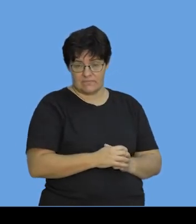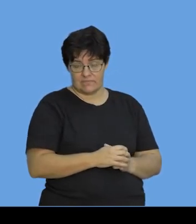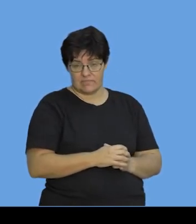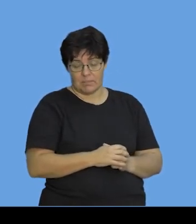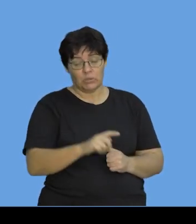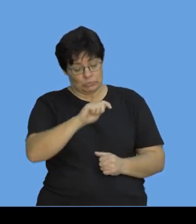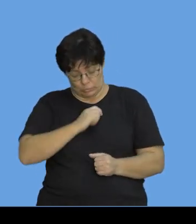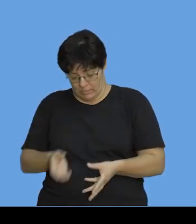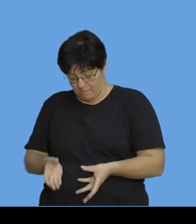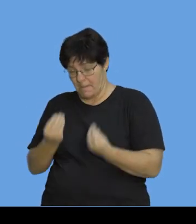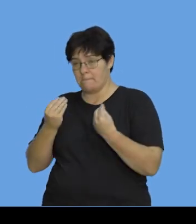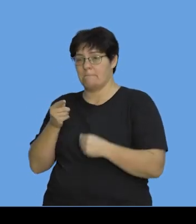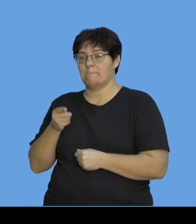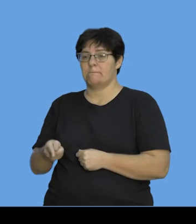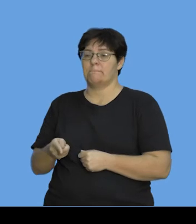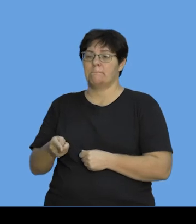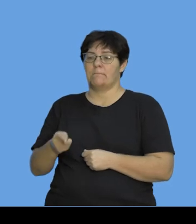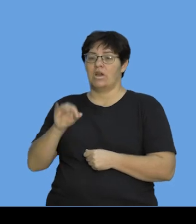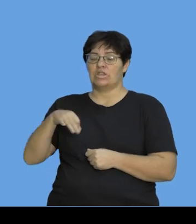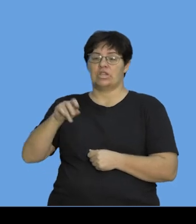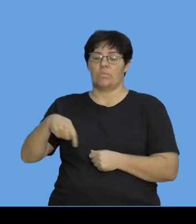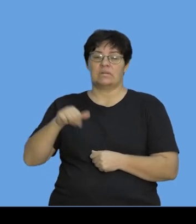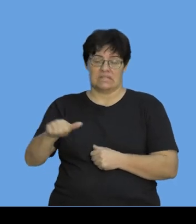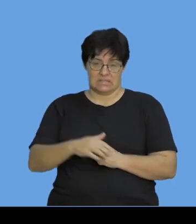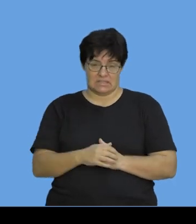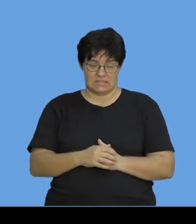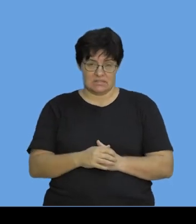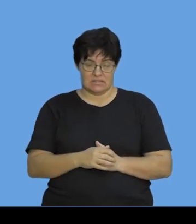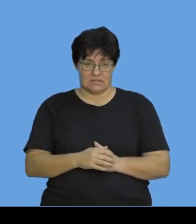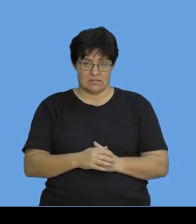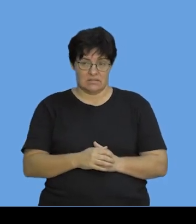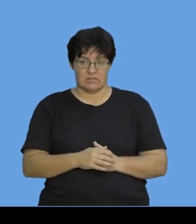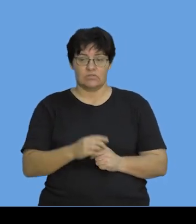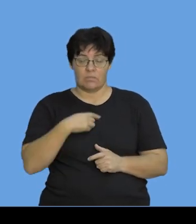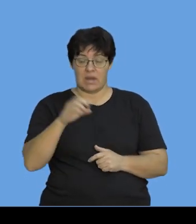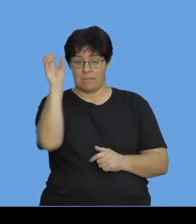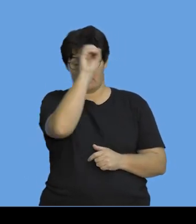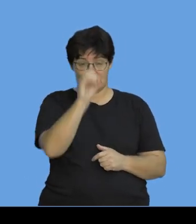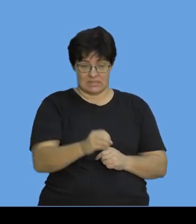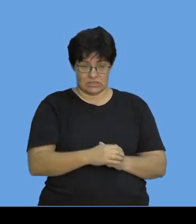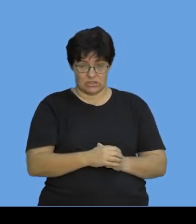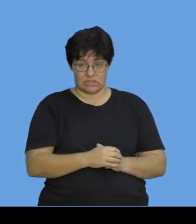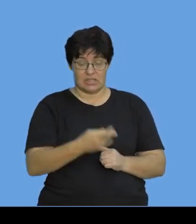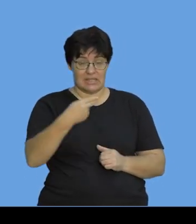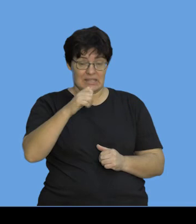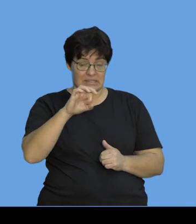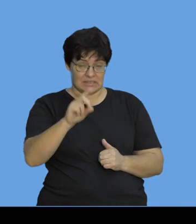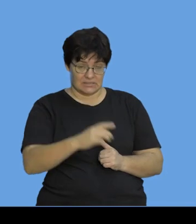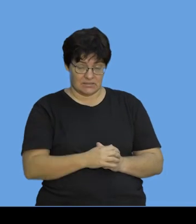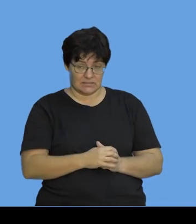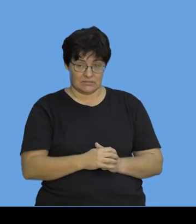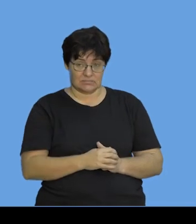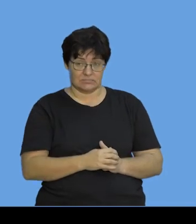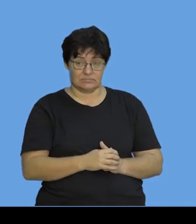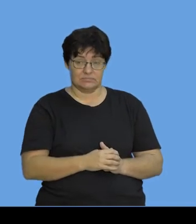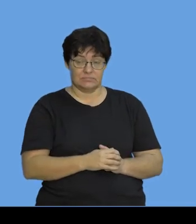the case, we would say, okay, this is a percentage yield, okay, is